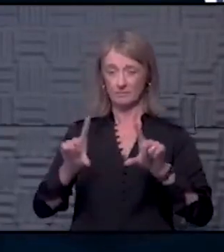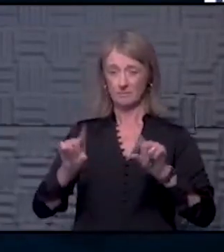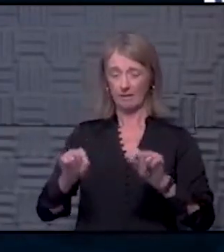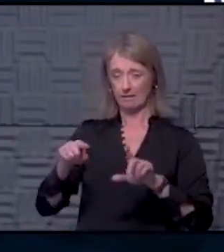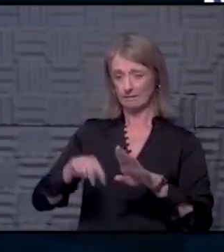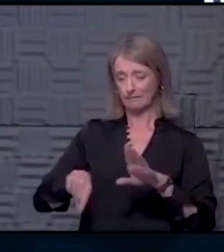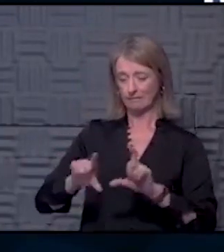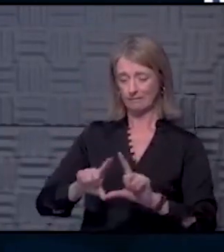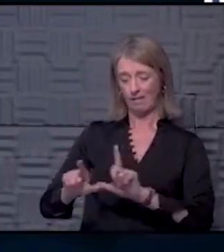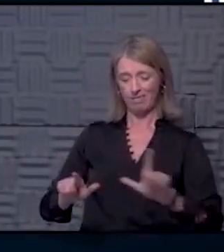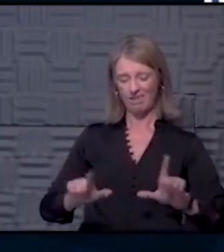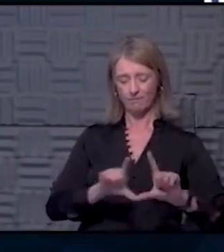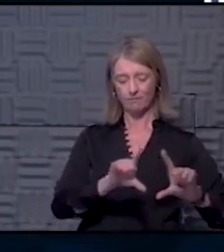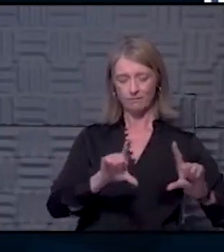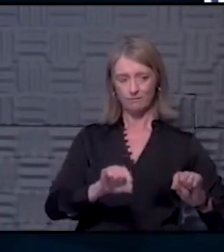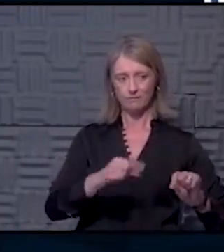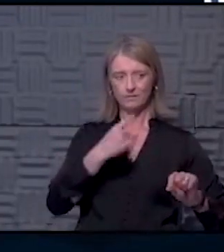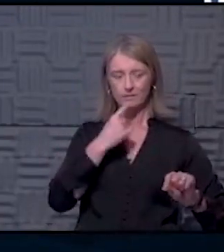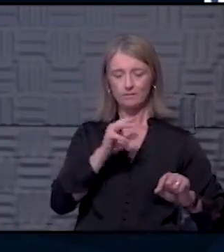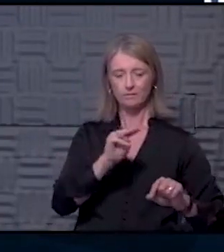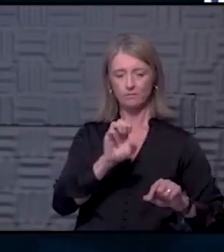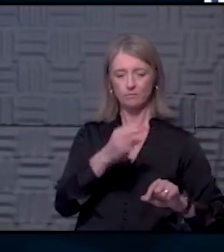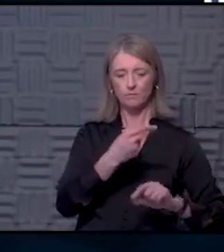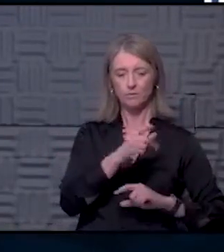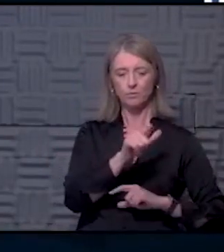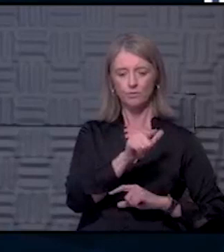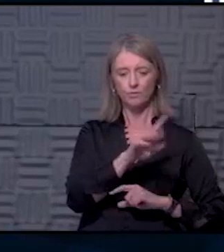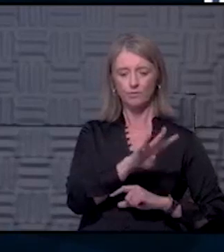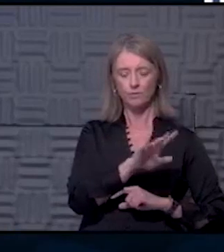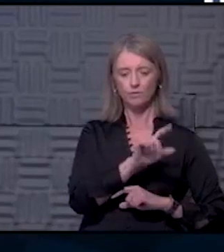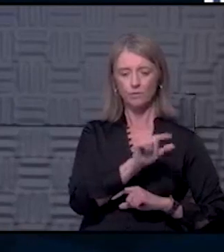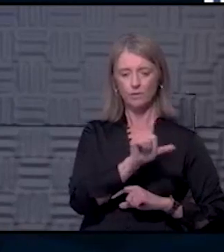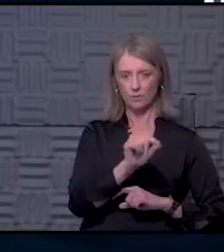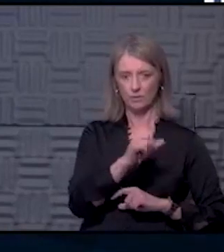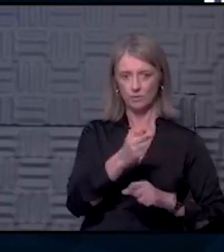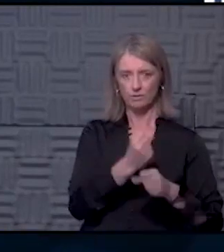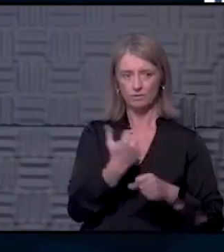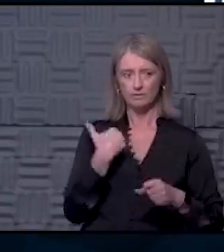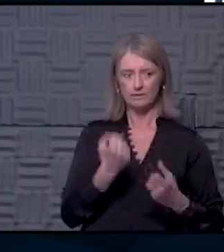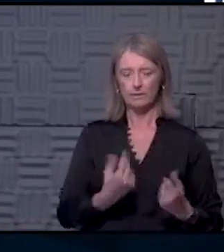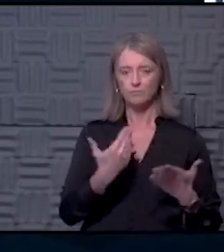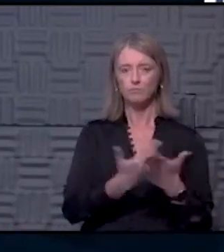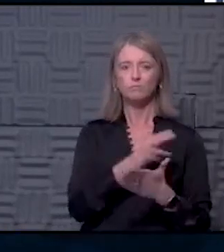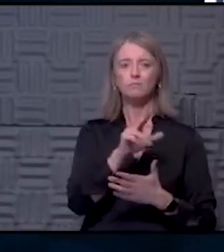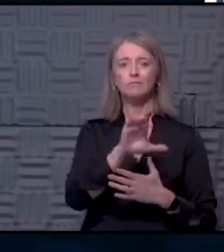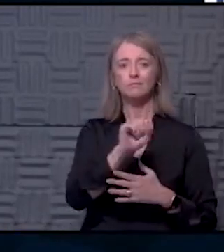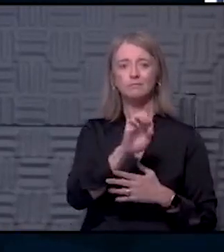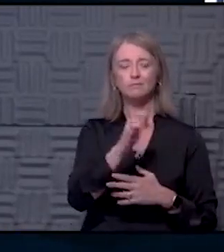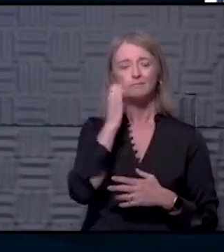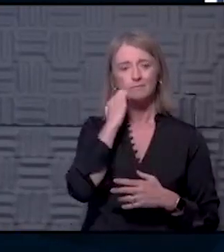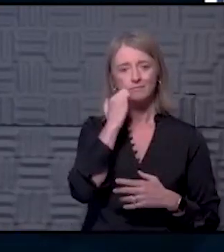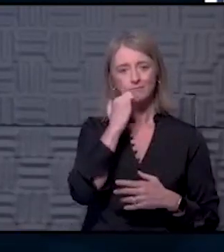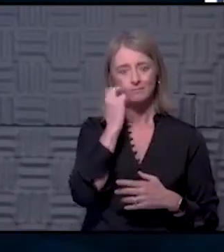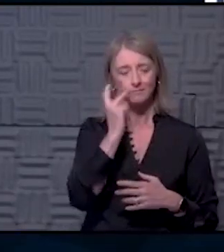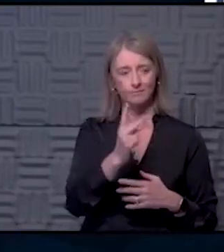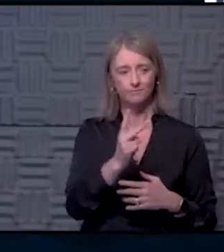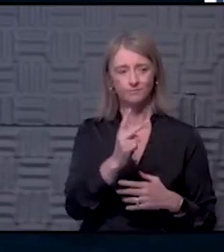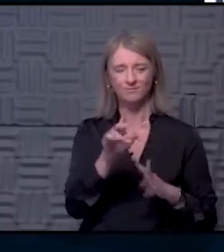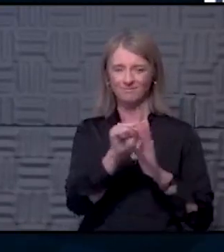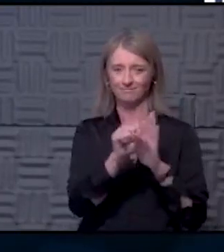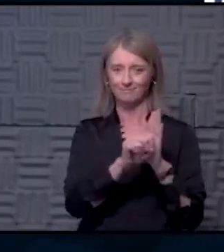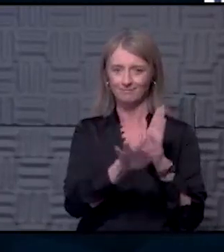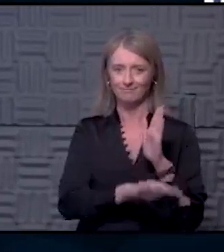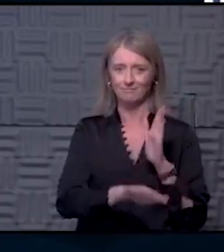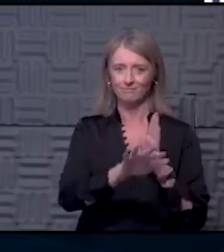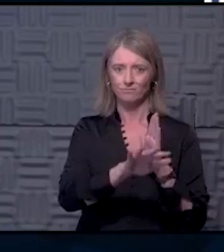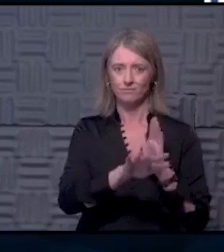bottom on the left-hand side says on March 24th, 2020, 1 year ago, how many new cases per day were we seeing in the state? And